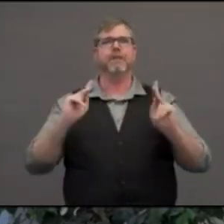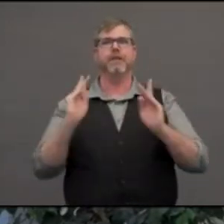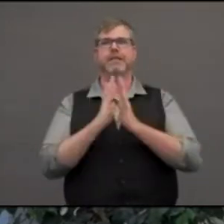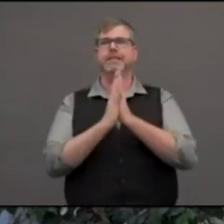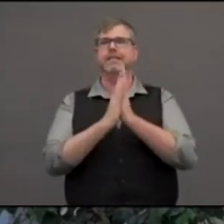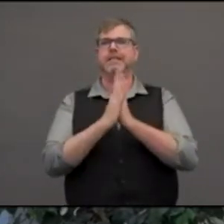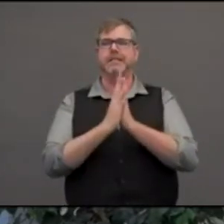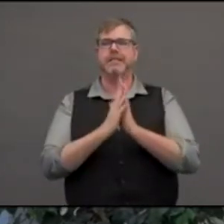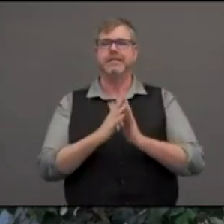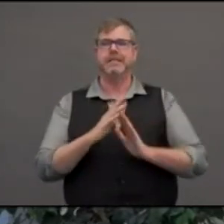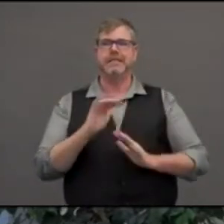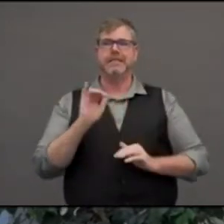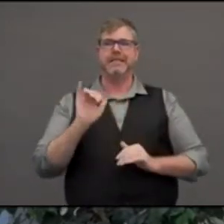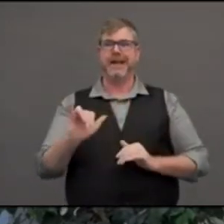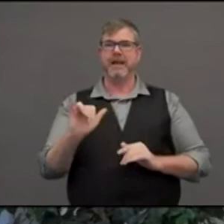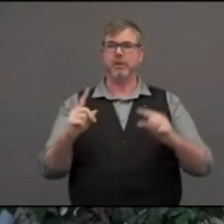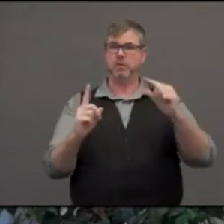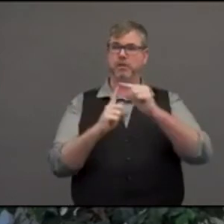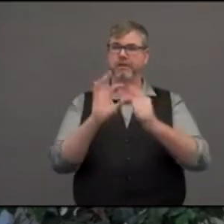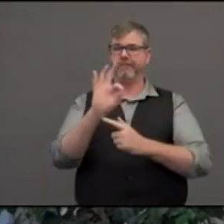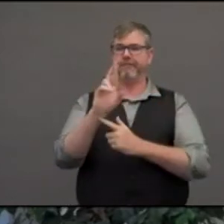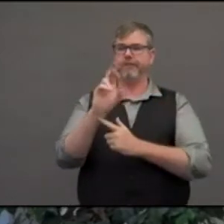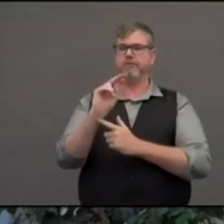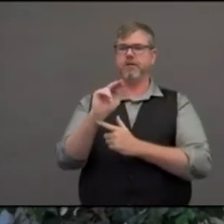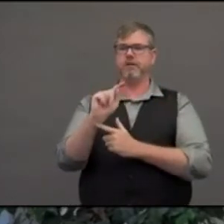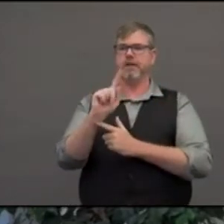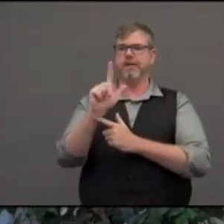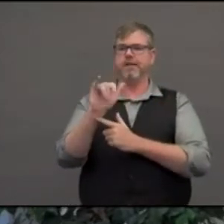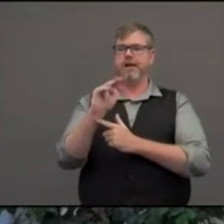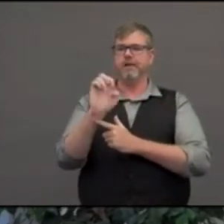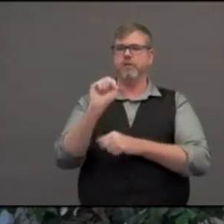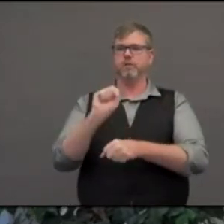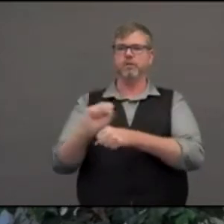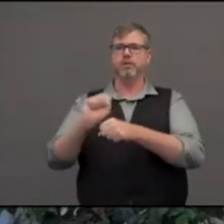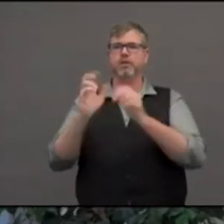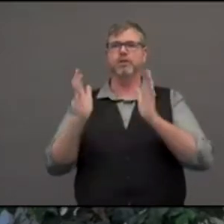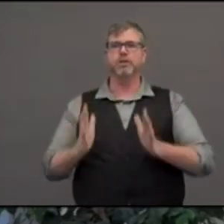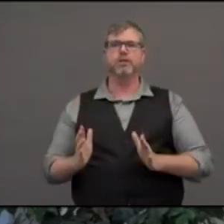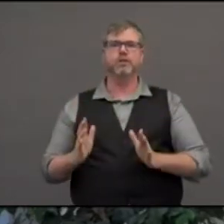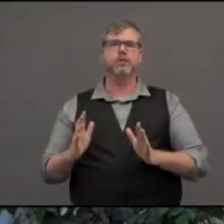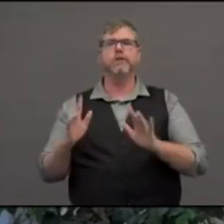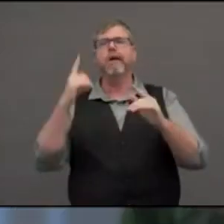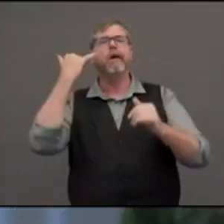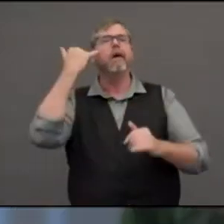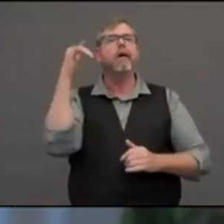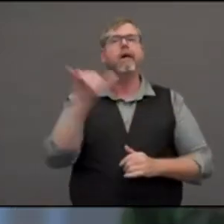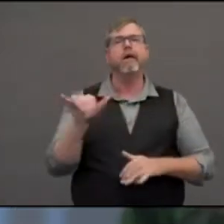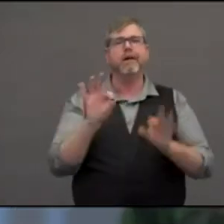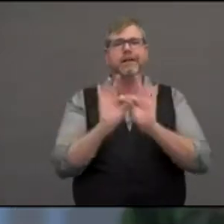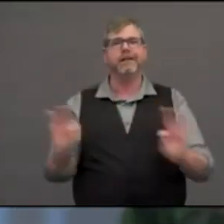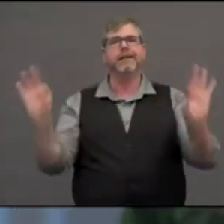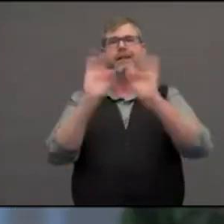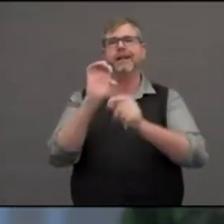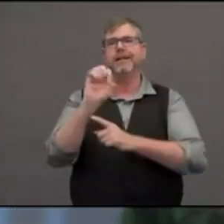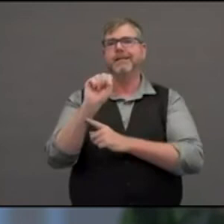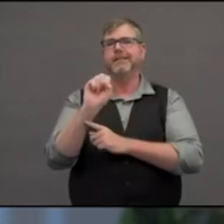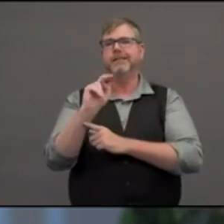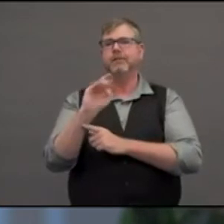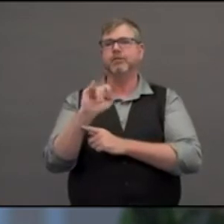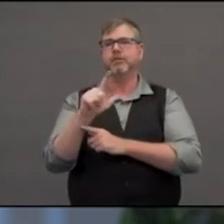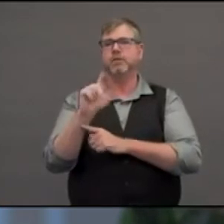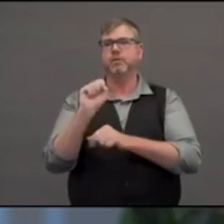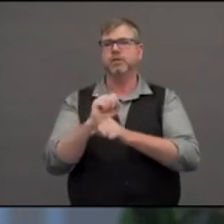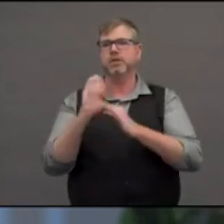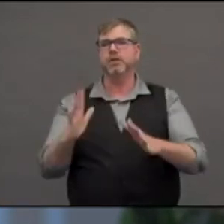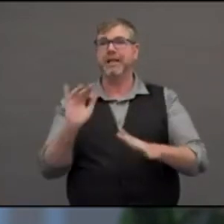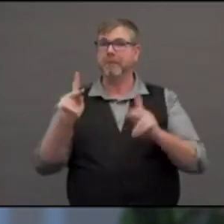being used. Frontline workers, or people used to call it essential workers. Basically, we're looking at people who take care of us. When we go